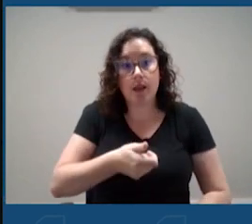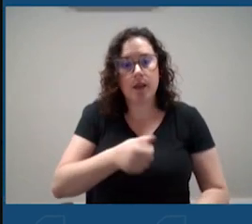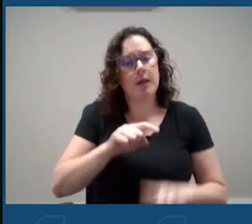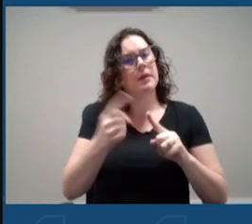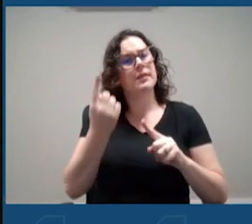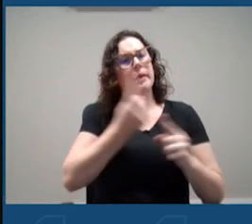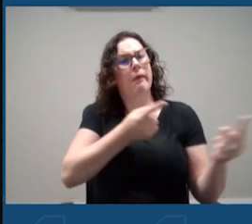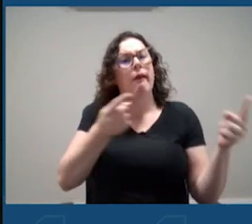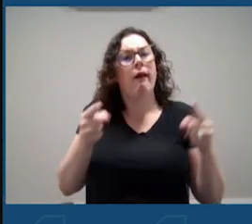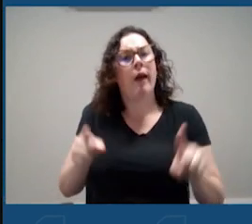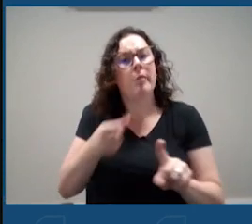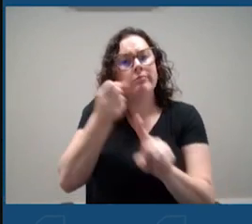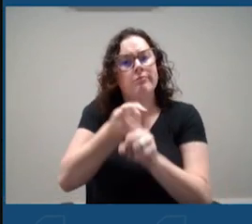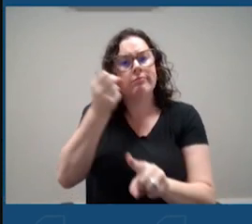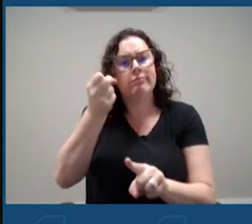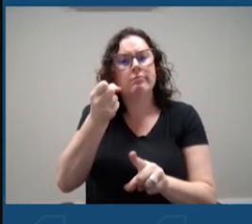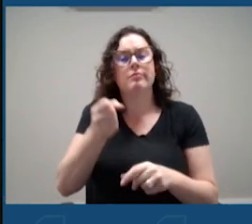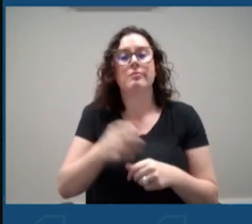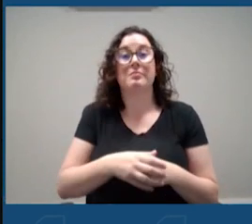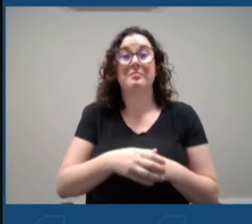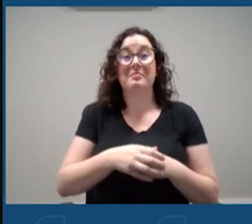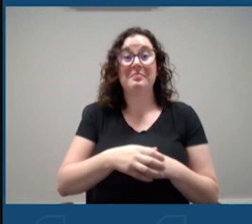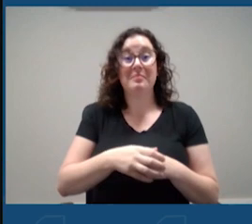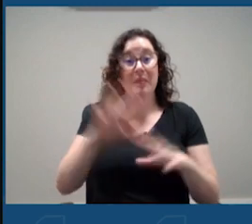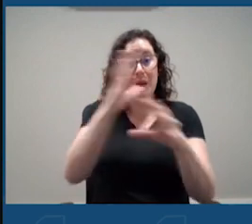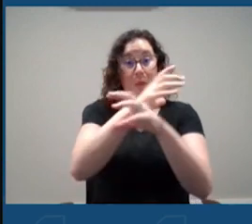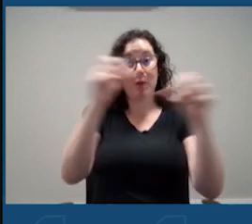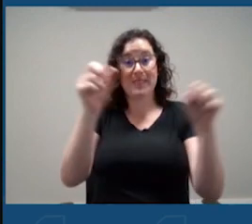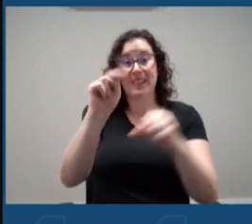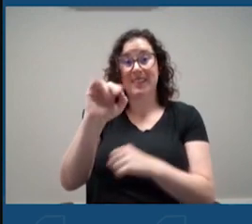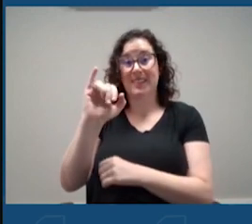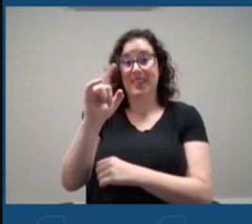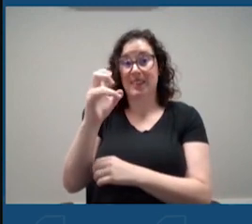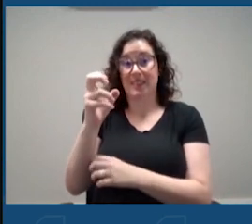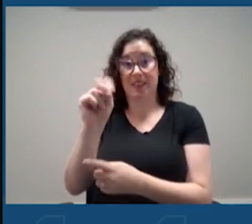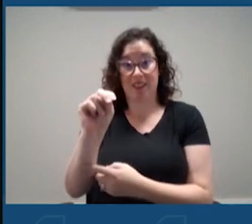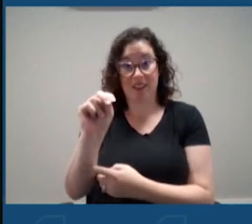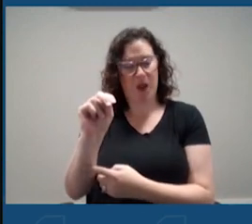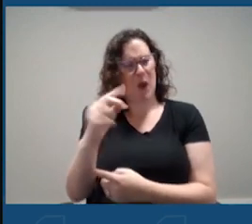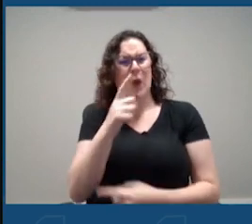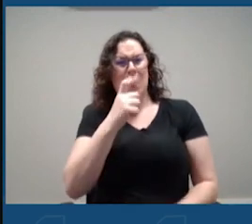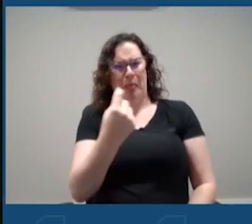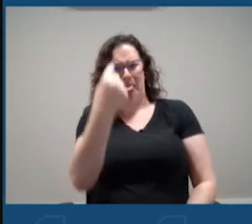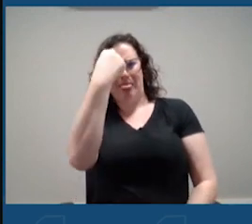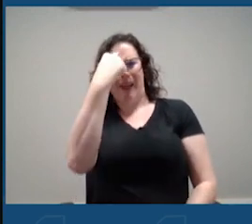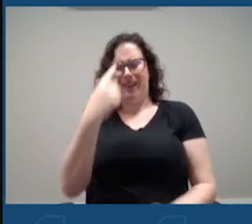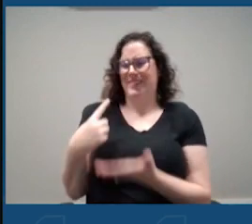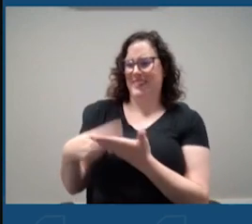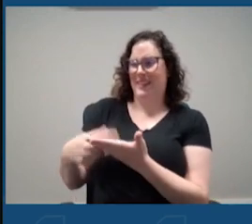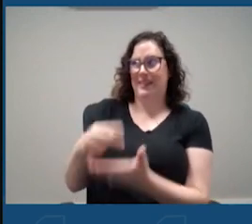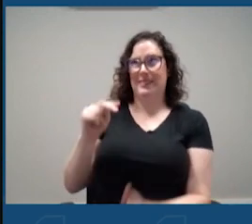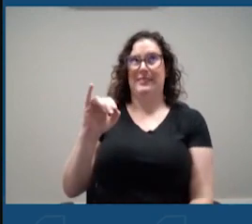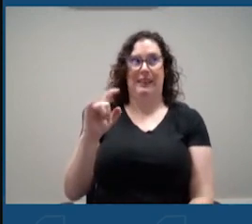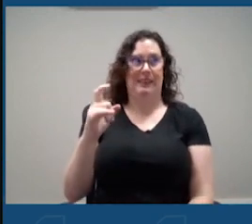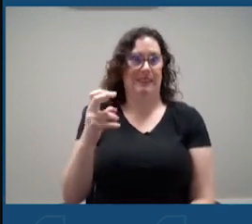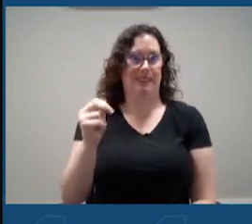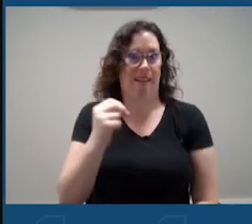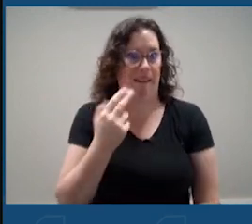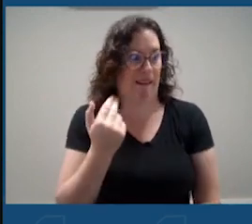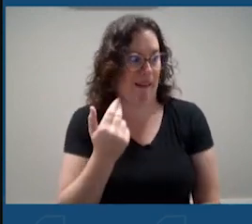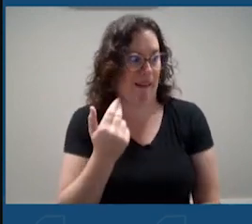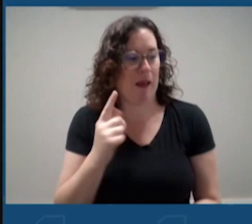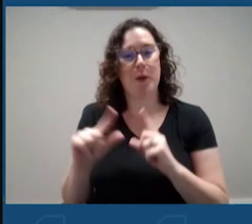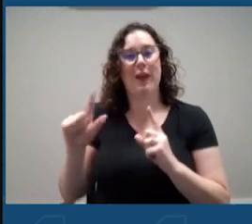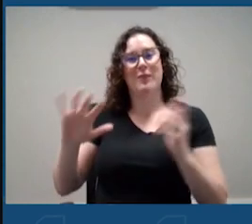A guy named President Nixon. Who would have thought we'd be talking about him? It's all about comparisons, I guess.